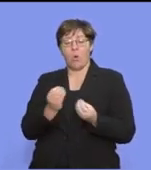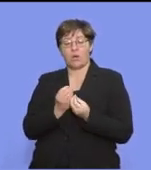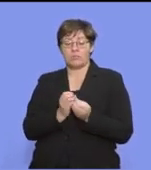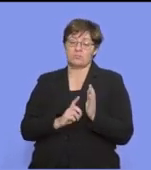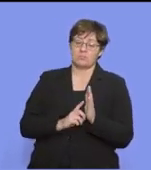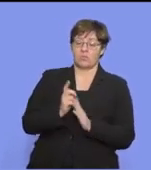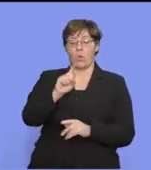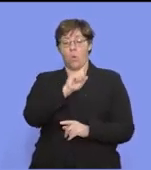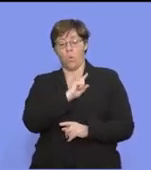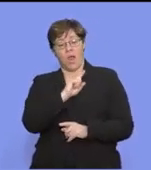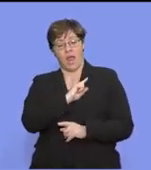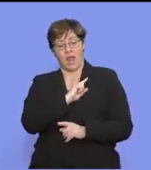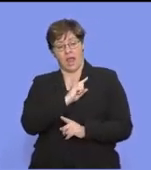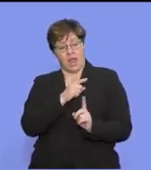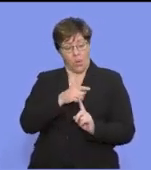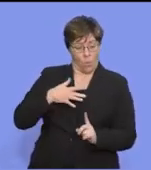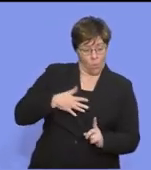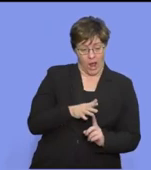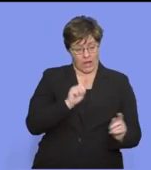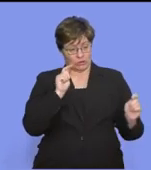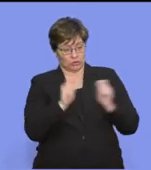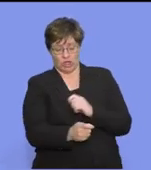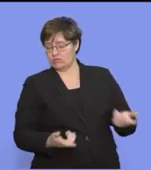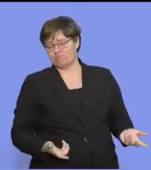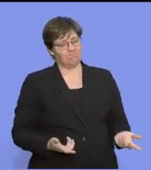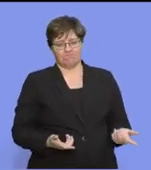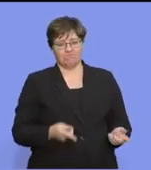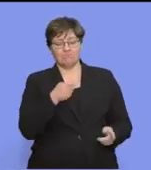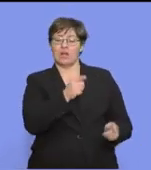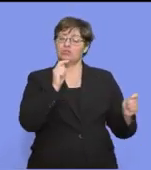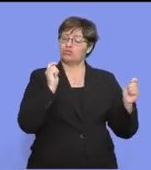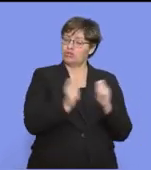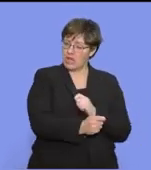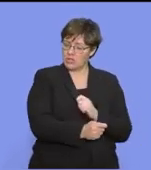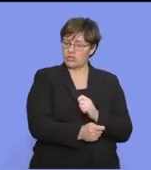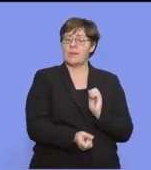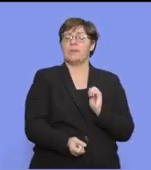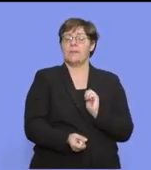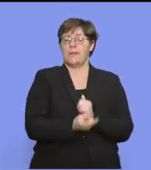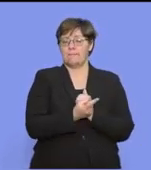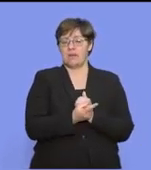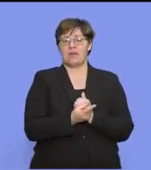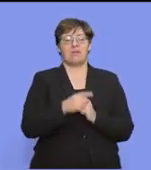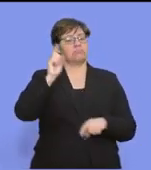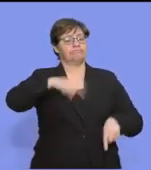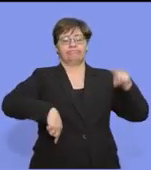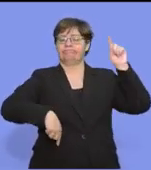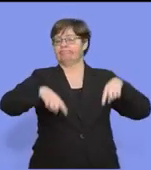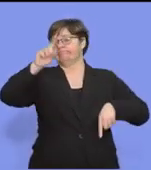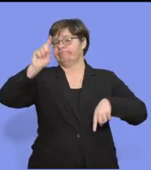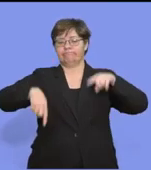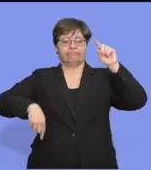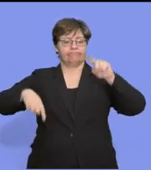evolve because they are determined to change. That change happens